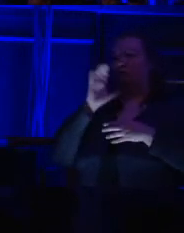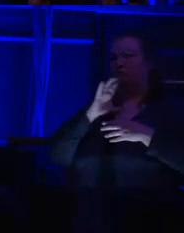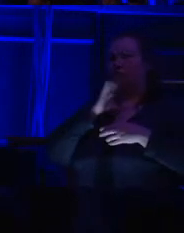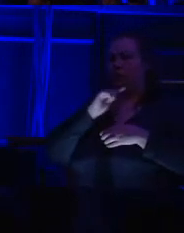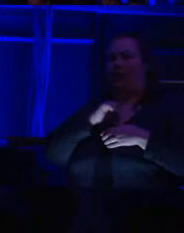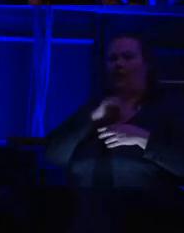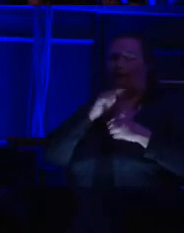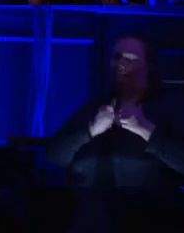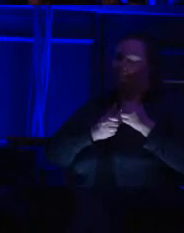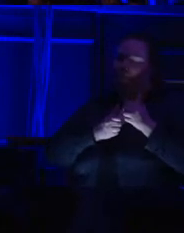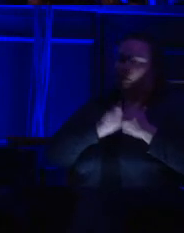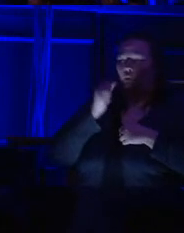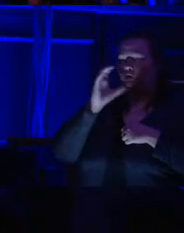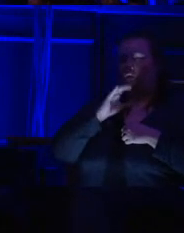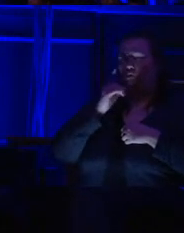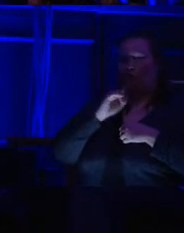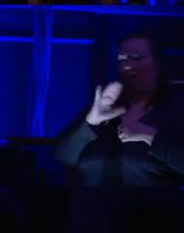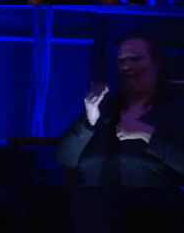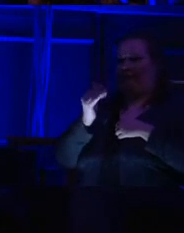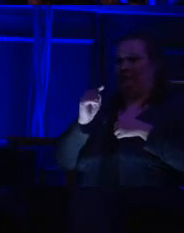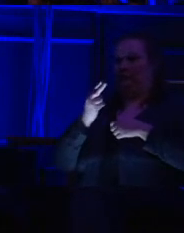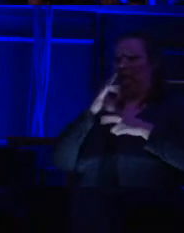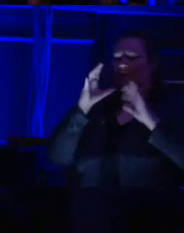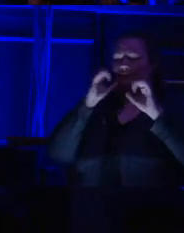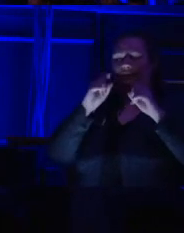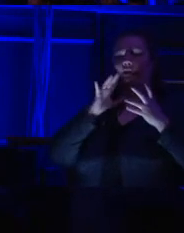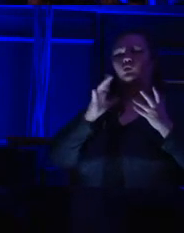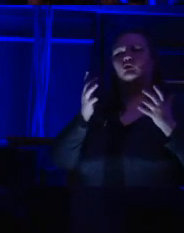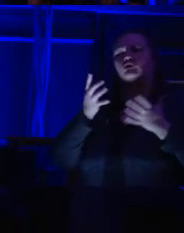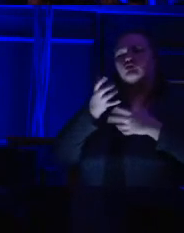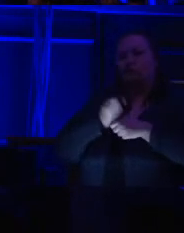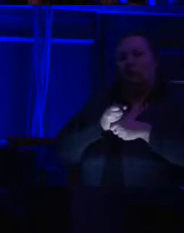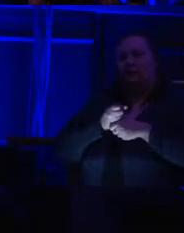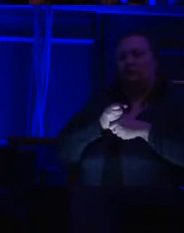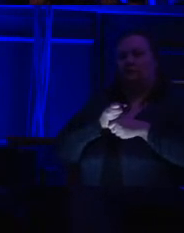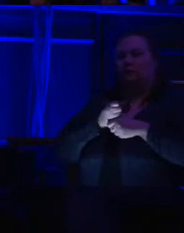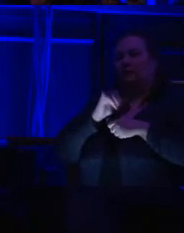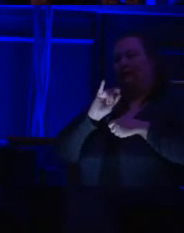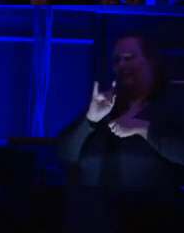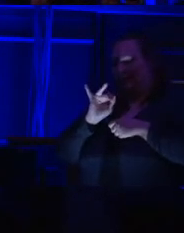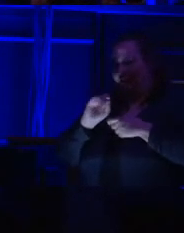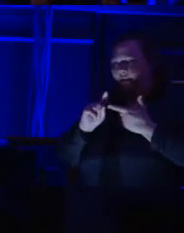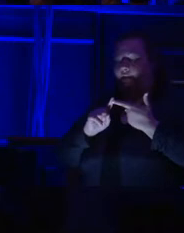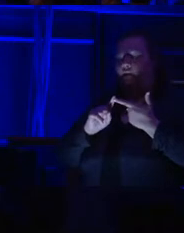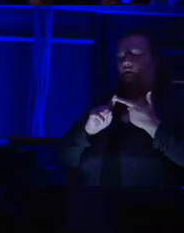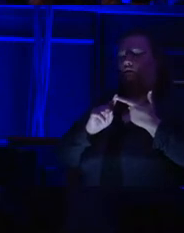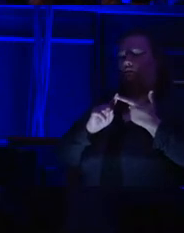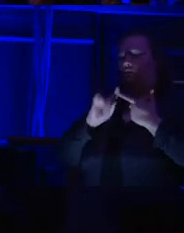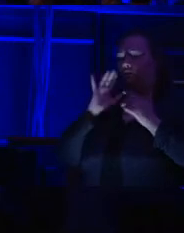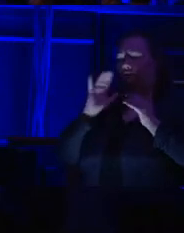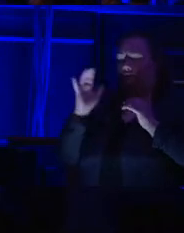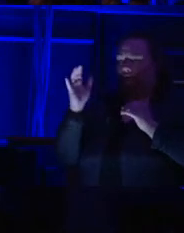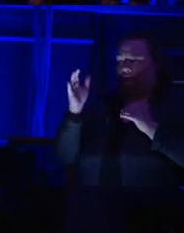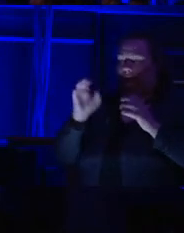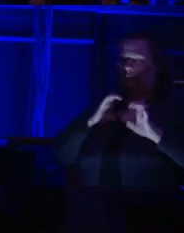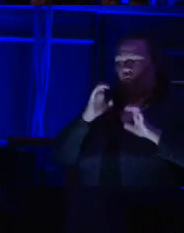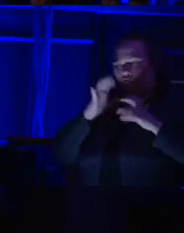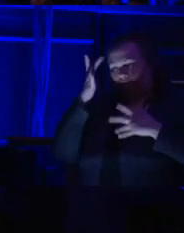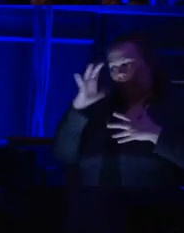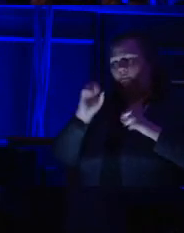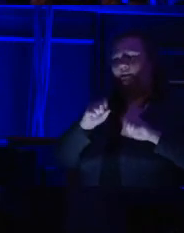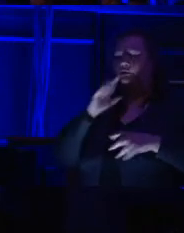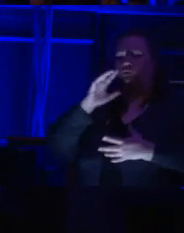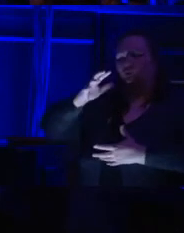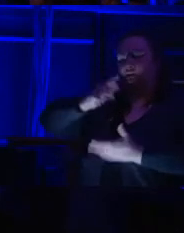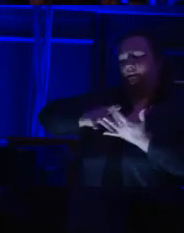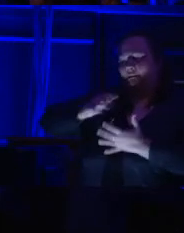most sought after in our 15th president, they were trust, integrity, emotional intelligence, and the ability to engage with